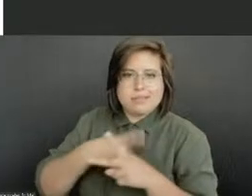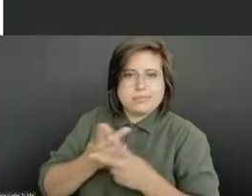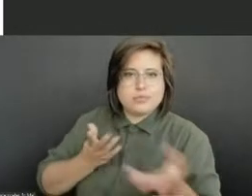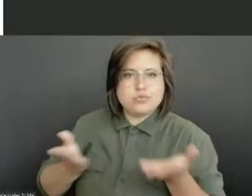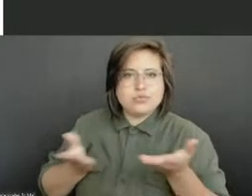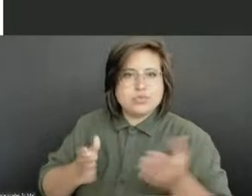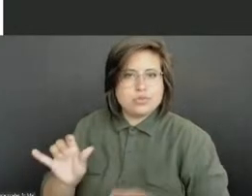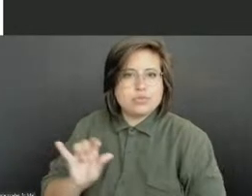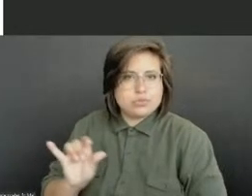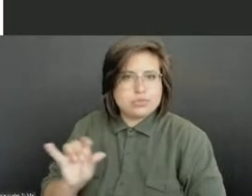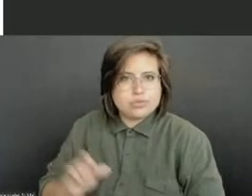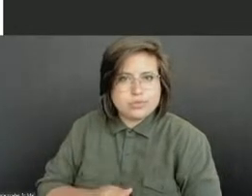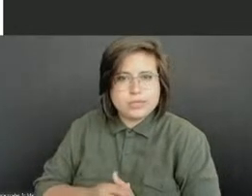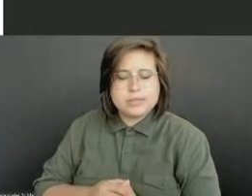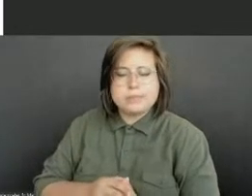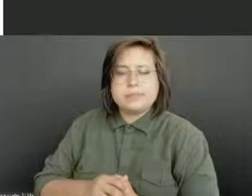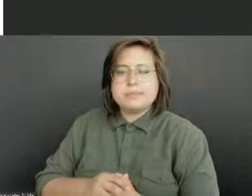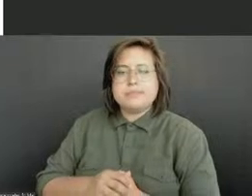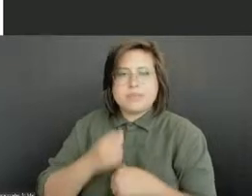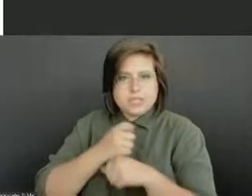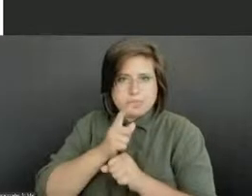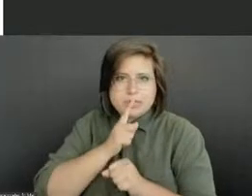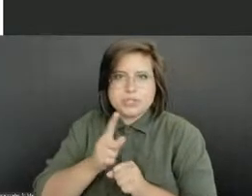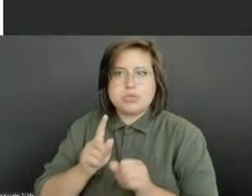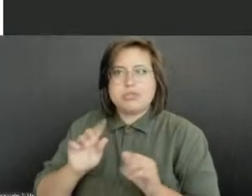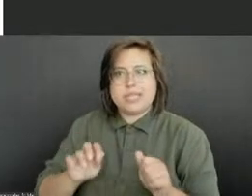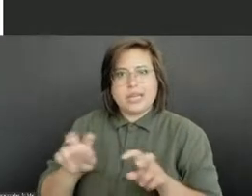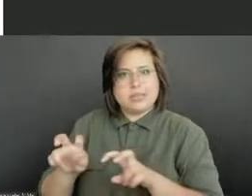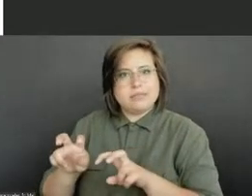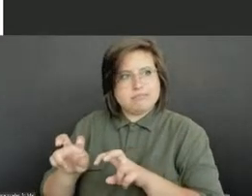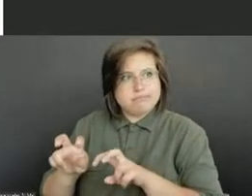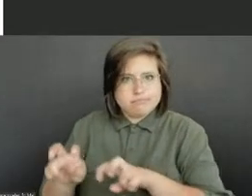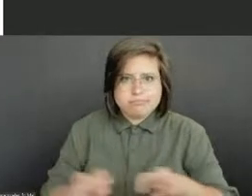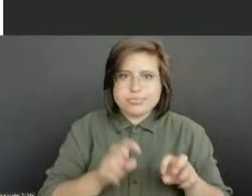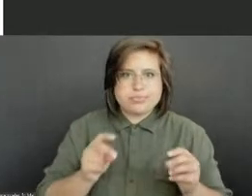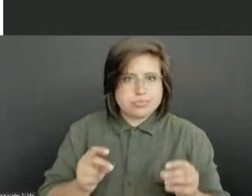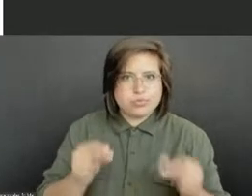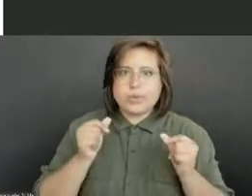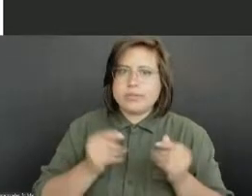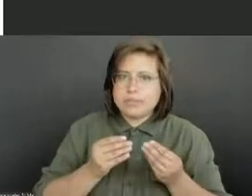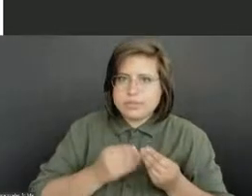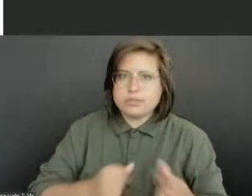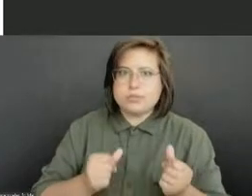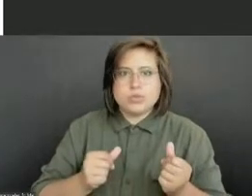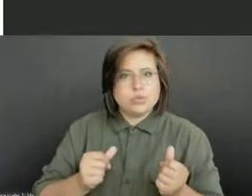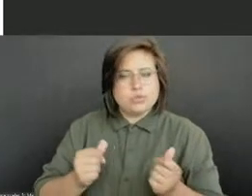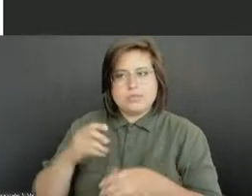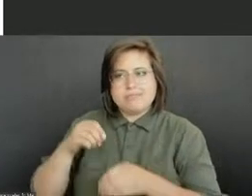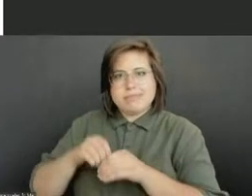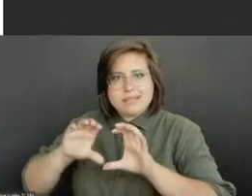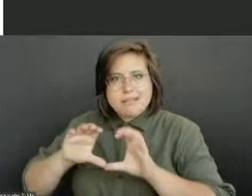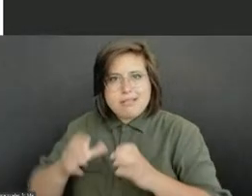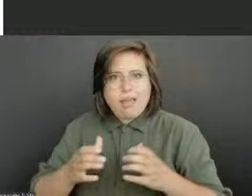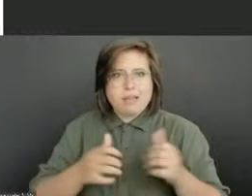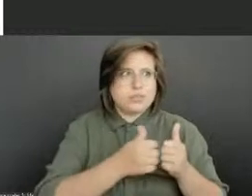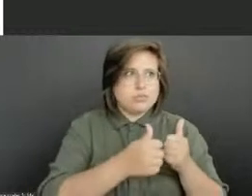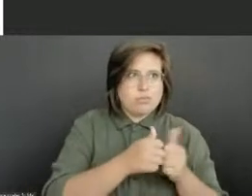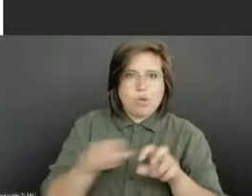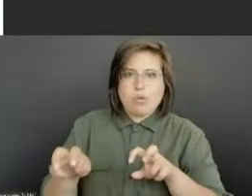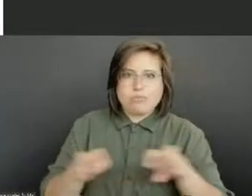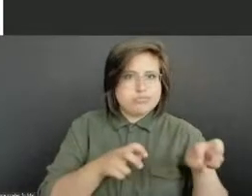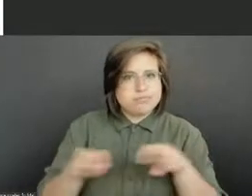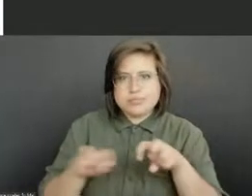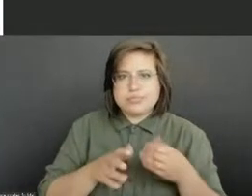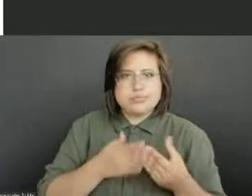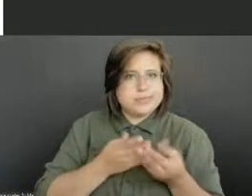really dynamically and smoothly between in-class and remote teaching contexts.